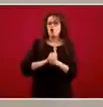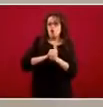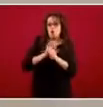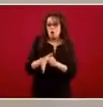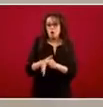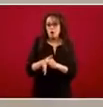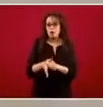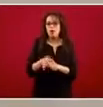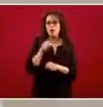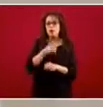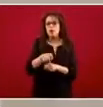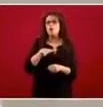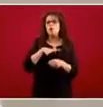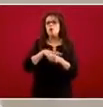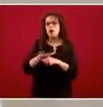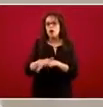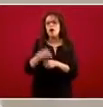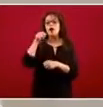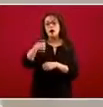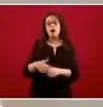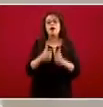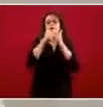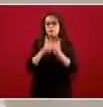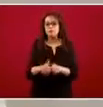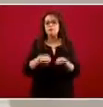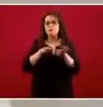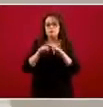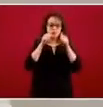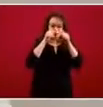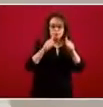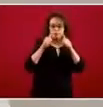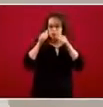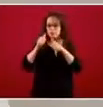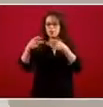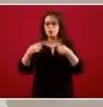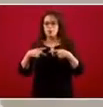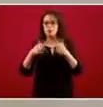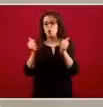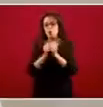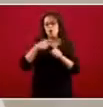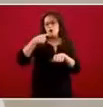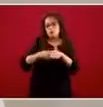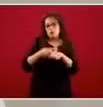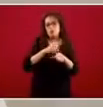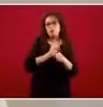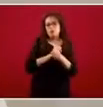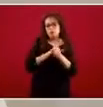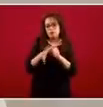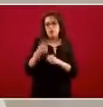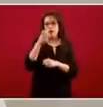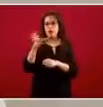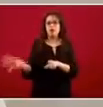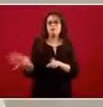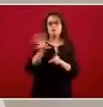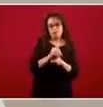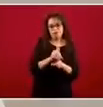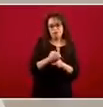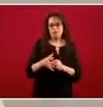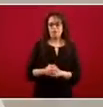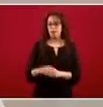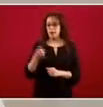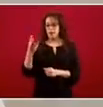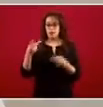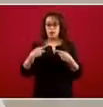source of contagion was within working hours, within the working place, and because of the working of